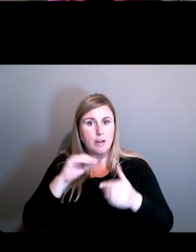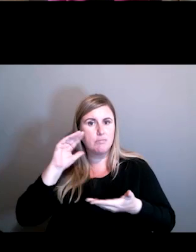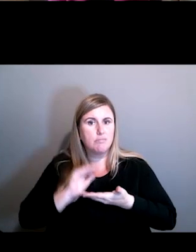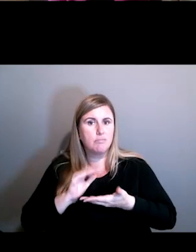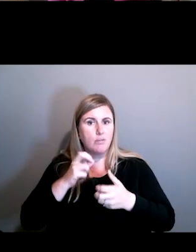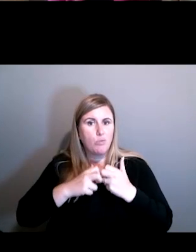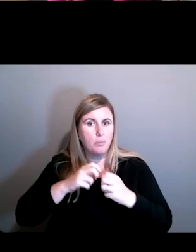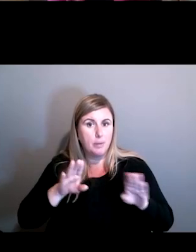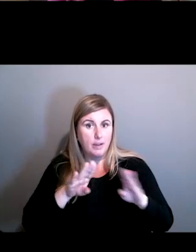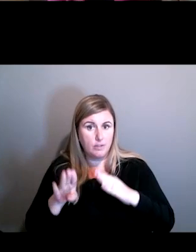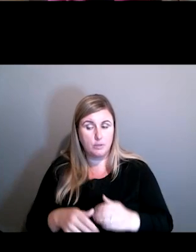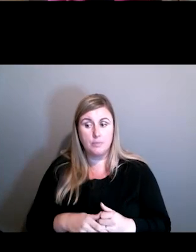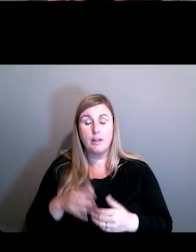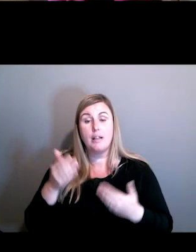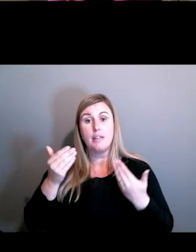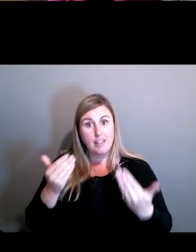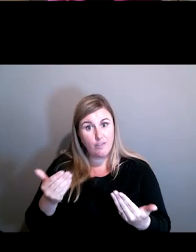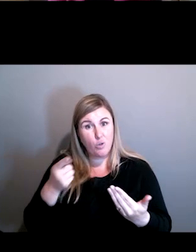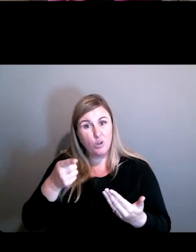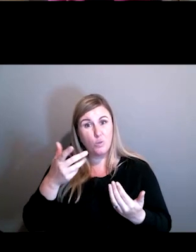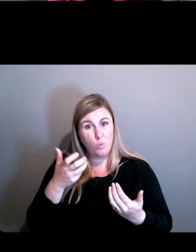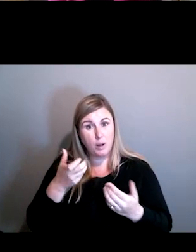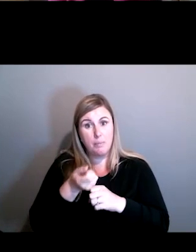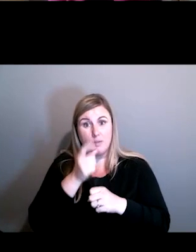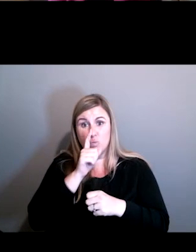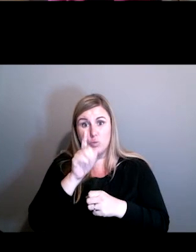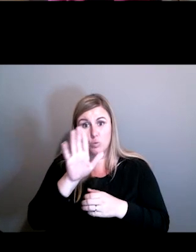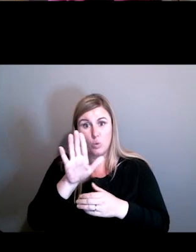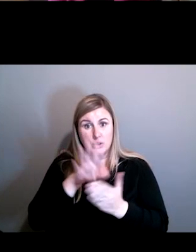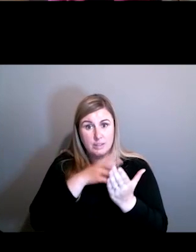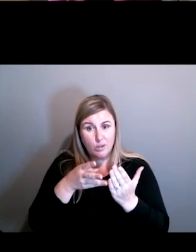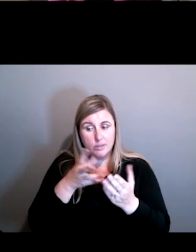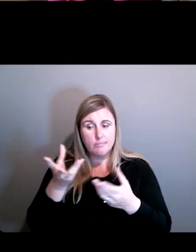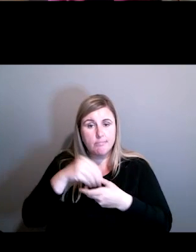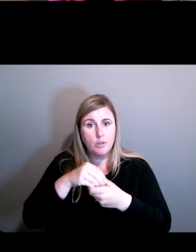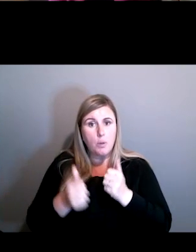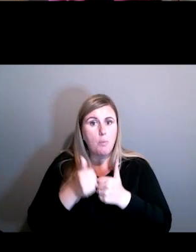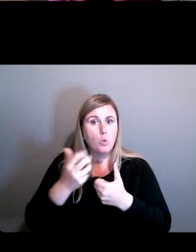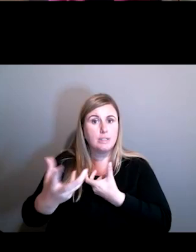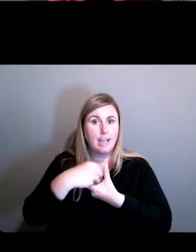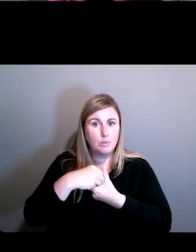problem behavior. Therefore, you want to make sure your schedule incorporates the most engagement and